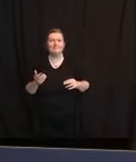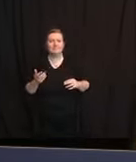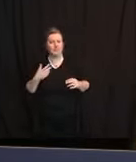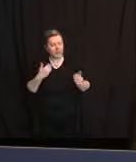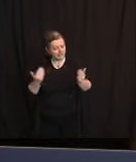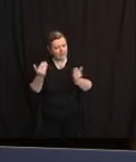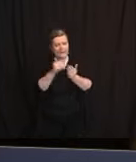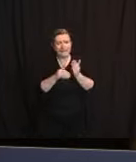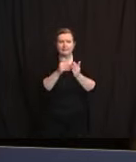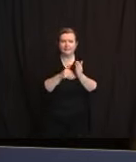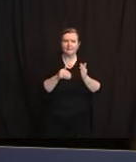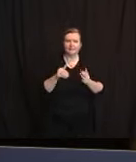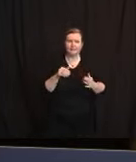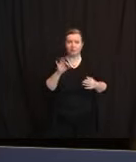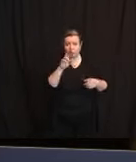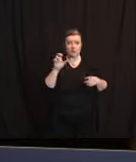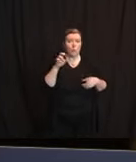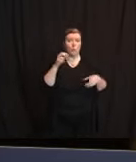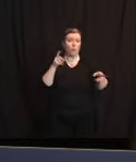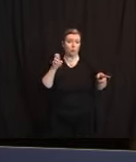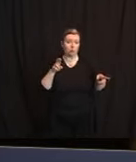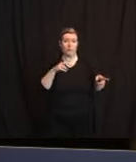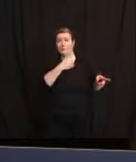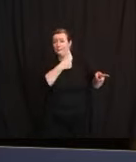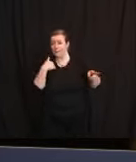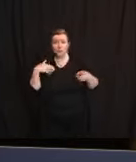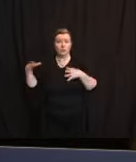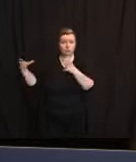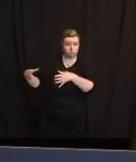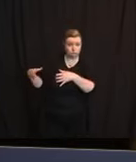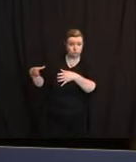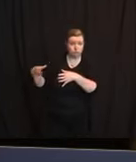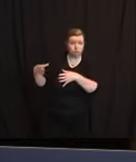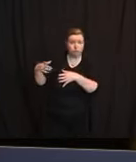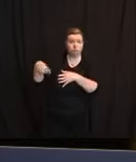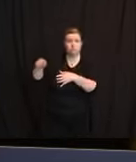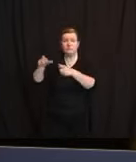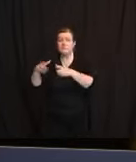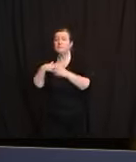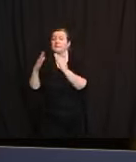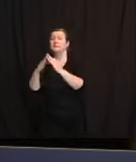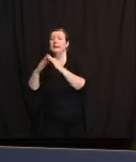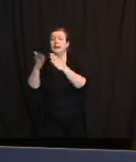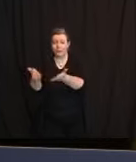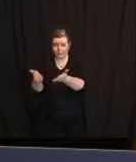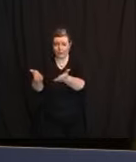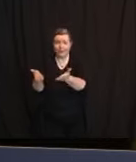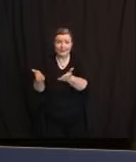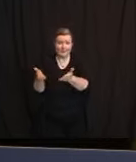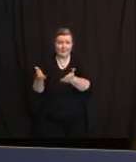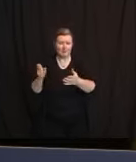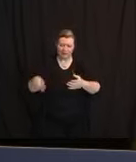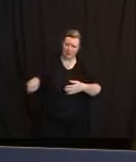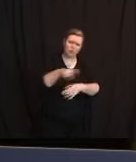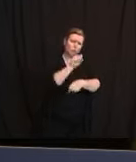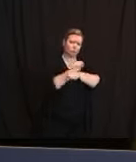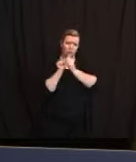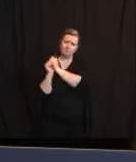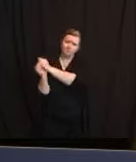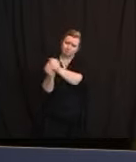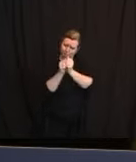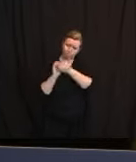the freeholders, to Cape May County, and to my community of Sea Isle City is that we all need to work together. We